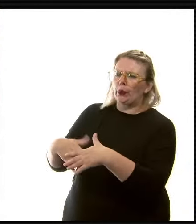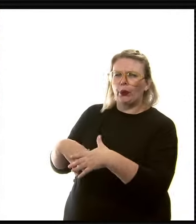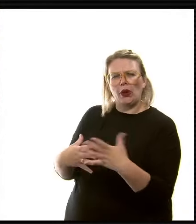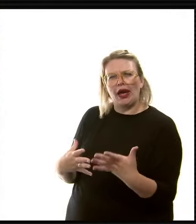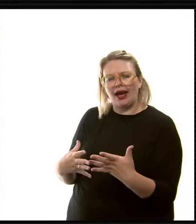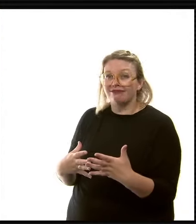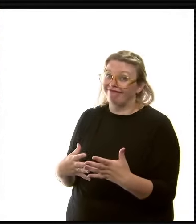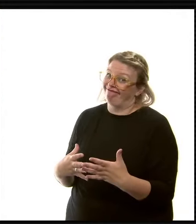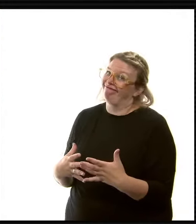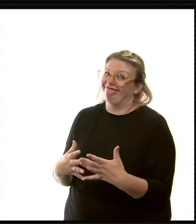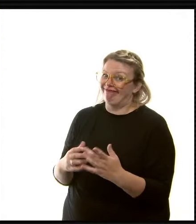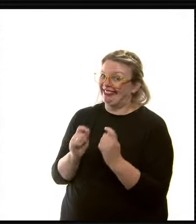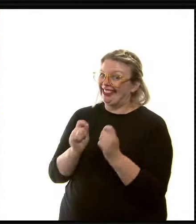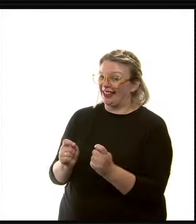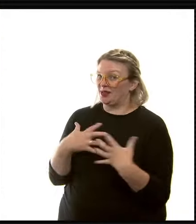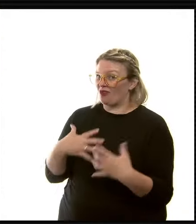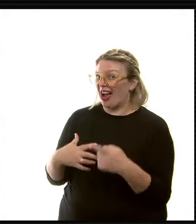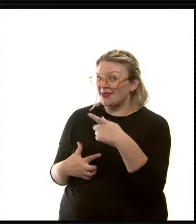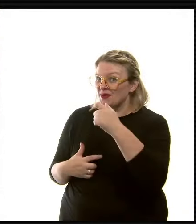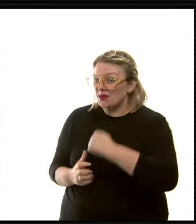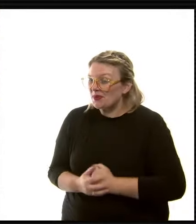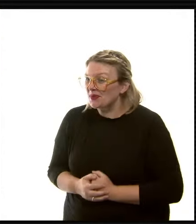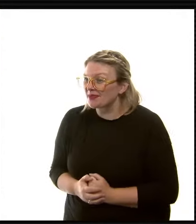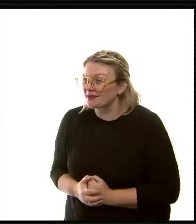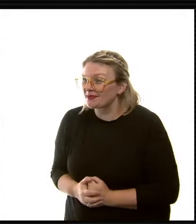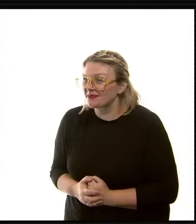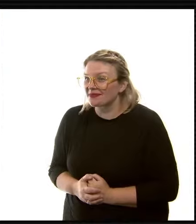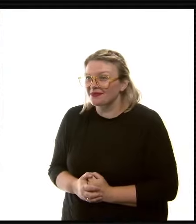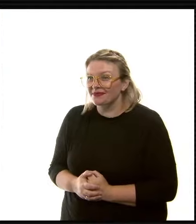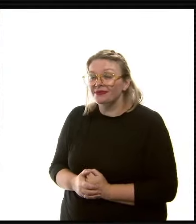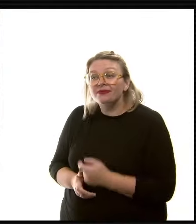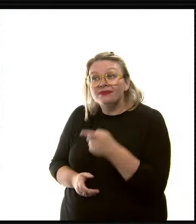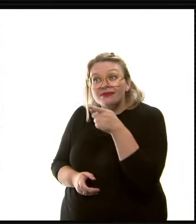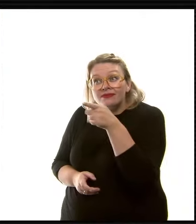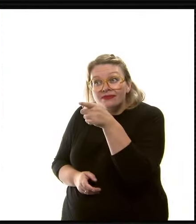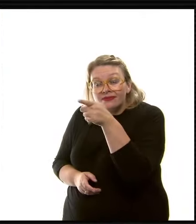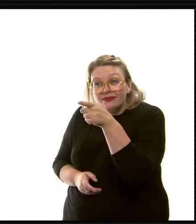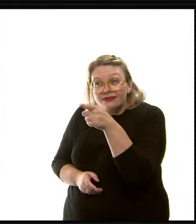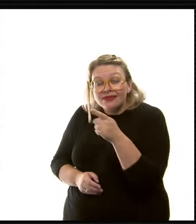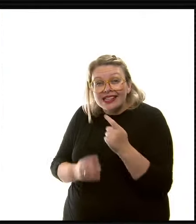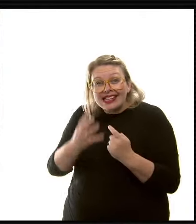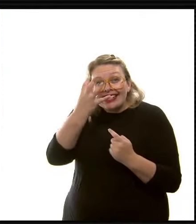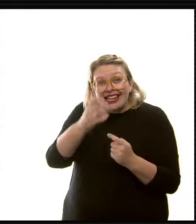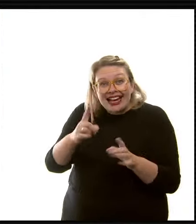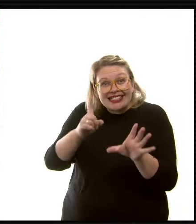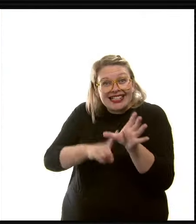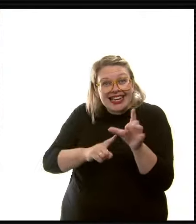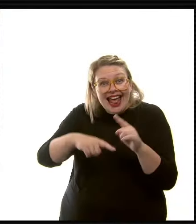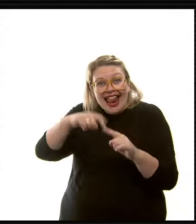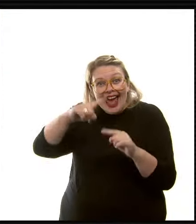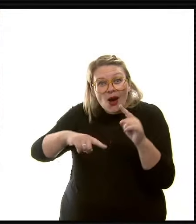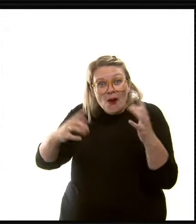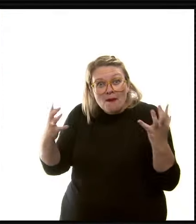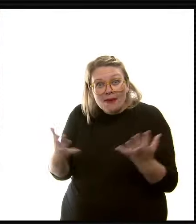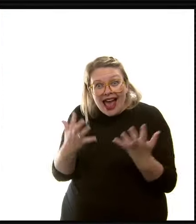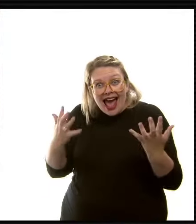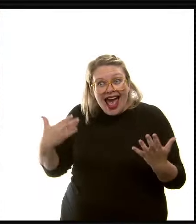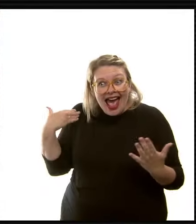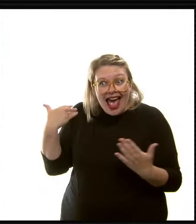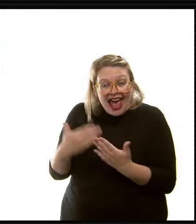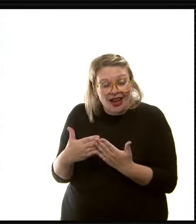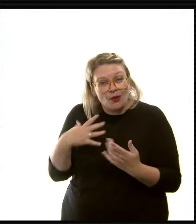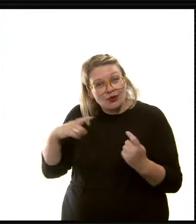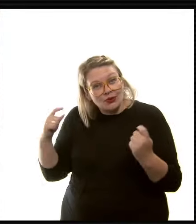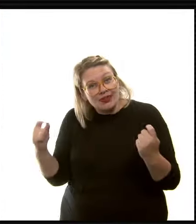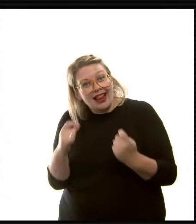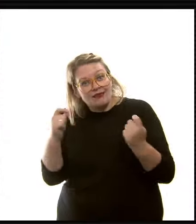got a little special surprise for you. Me? So here you go. 90 years of Lego play would not be the same without celebrating